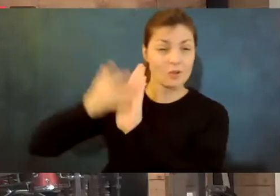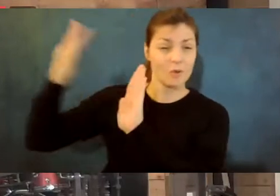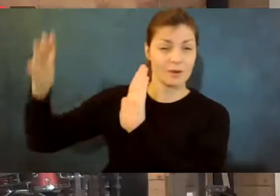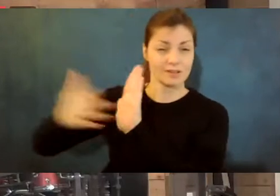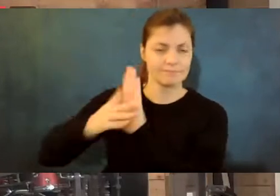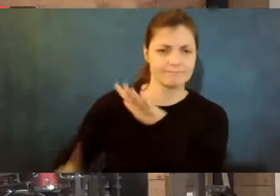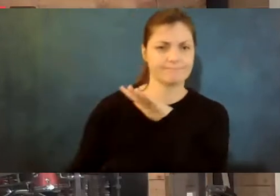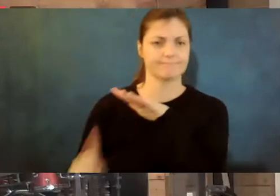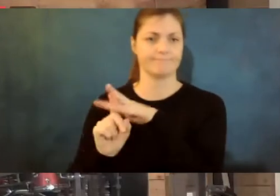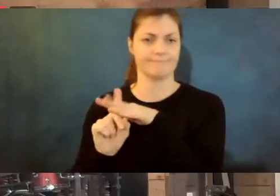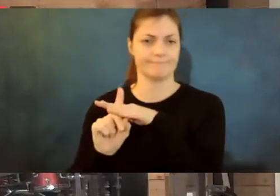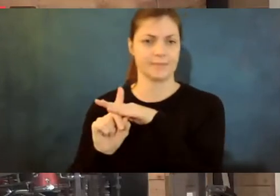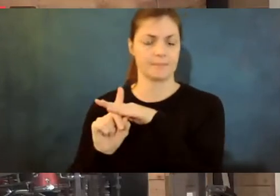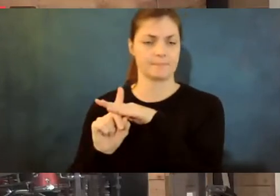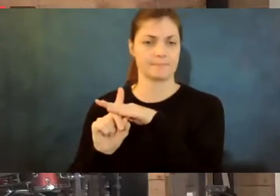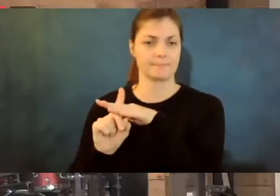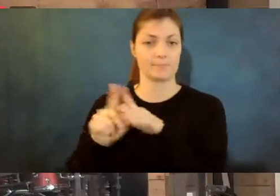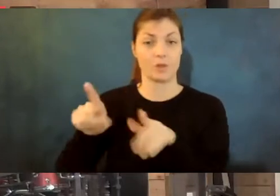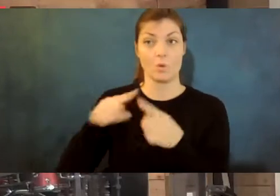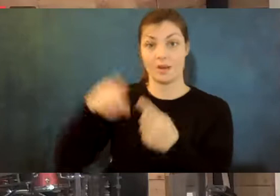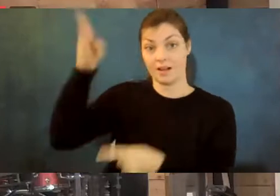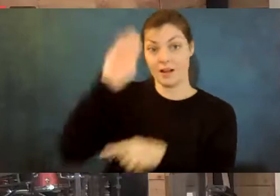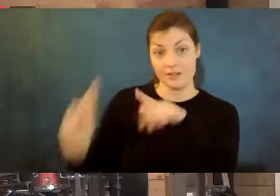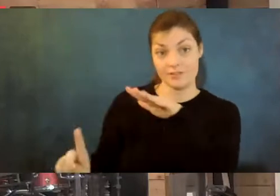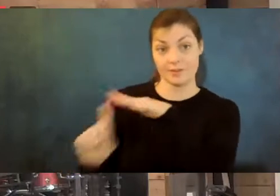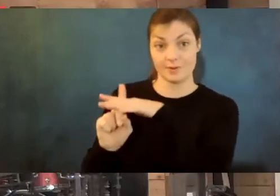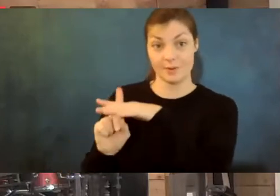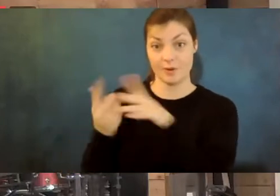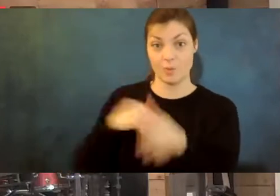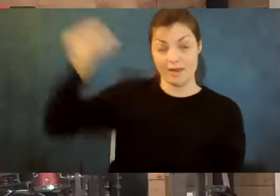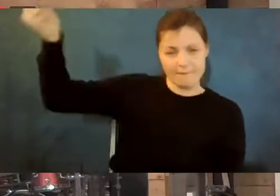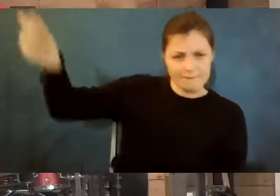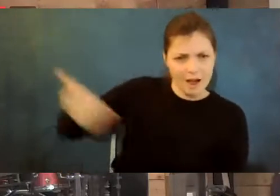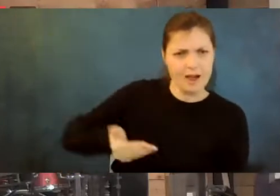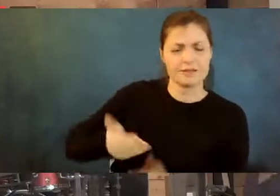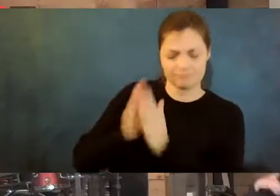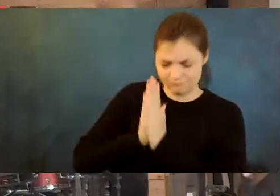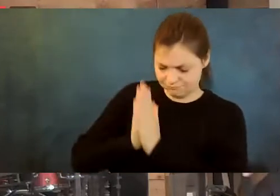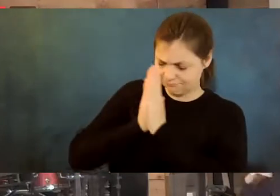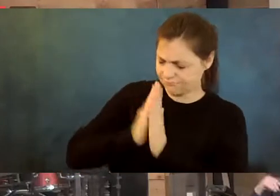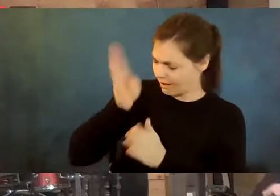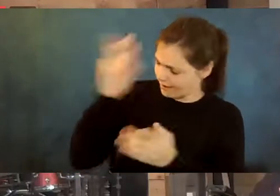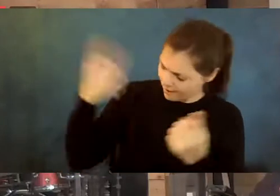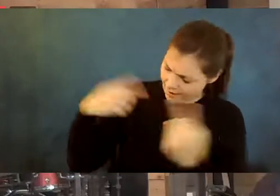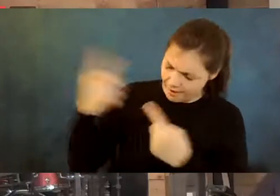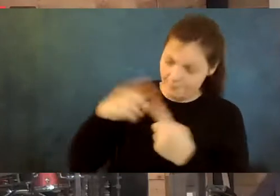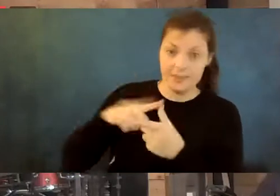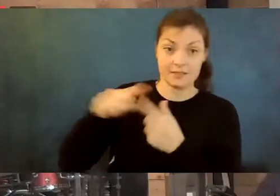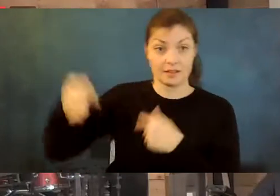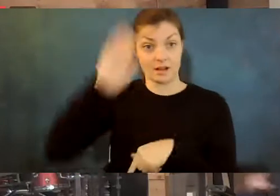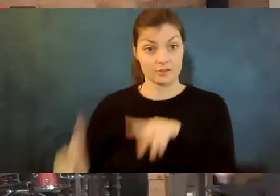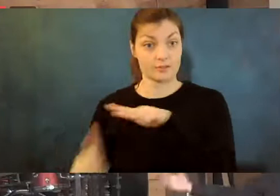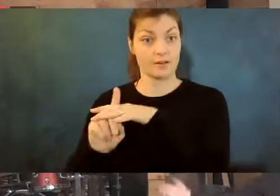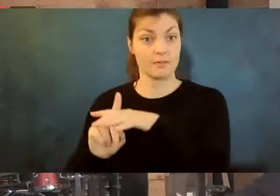up. Because when God shows up and we invite him and then let him do what he wants to do, he